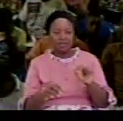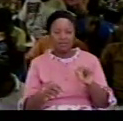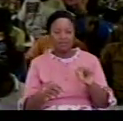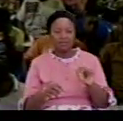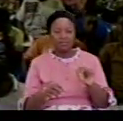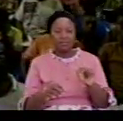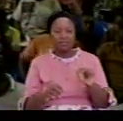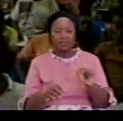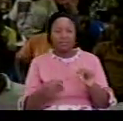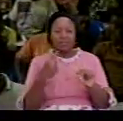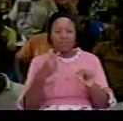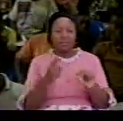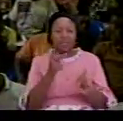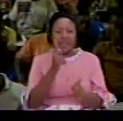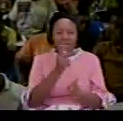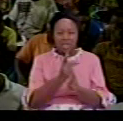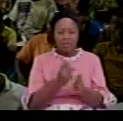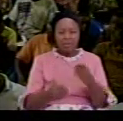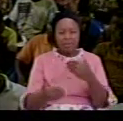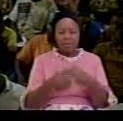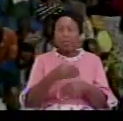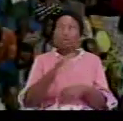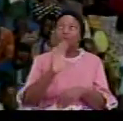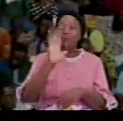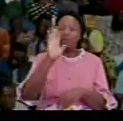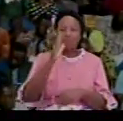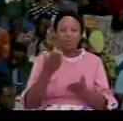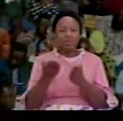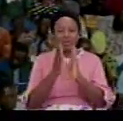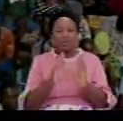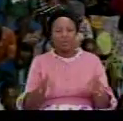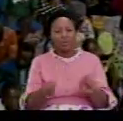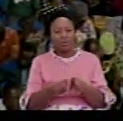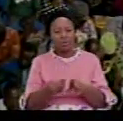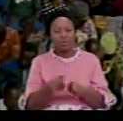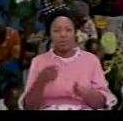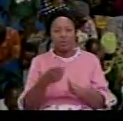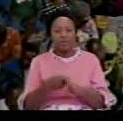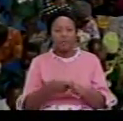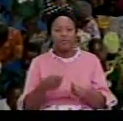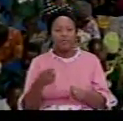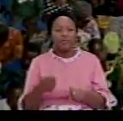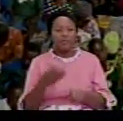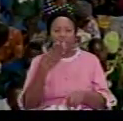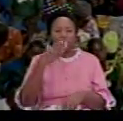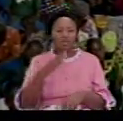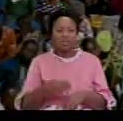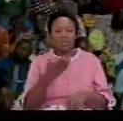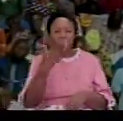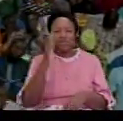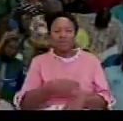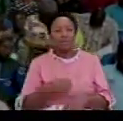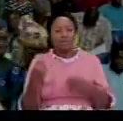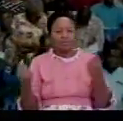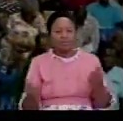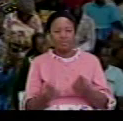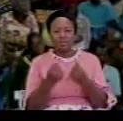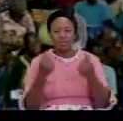it says, keep back thy servant also from presumptuous sins.